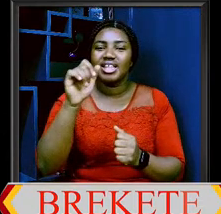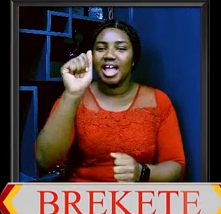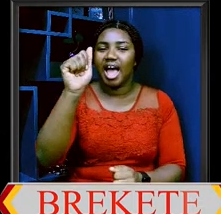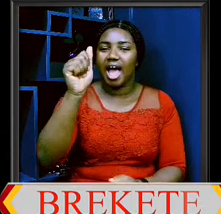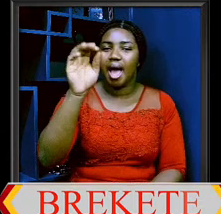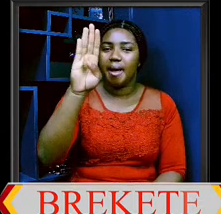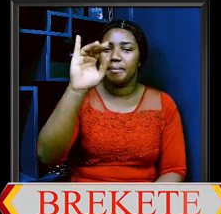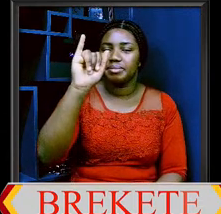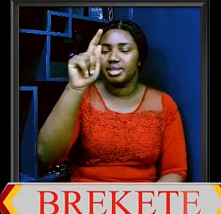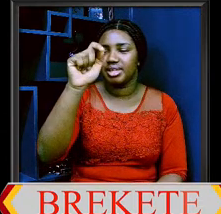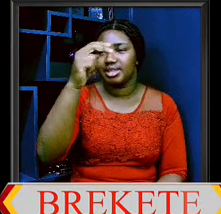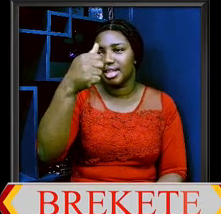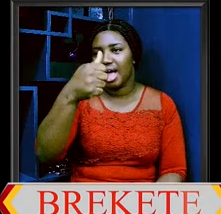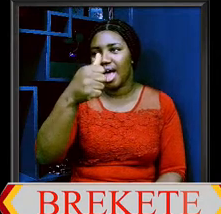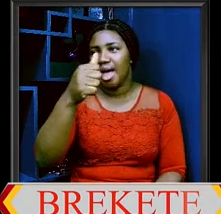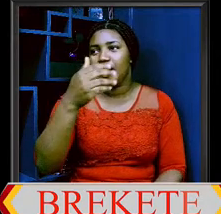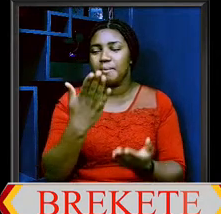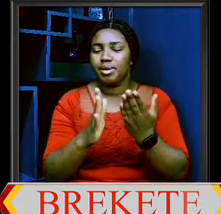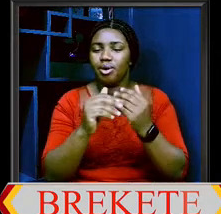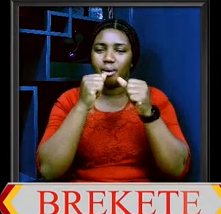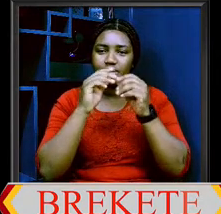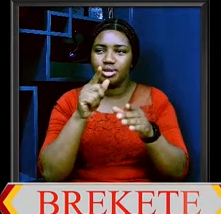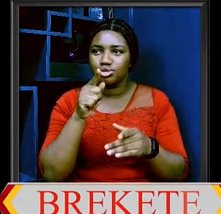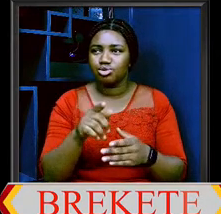other person they